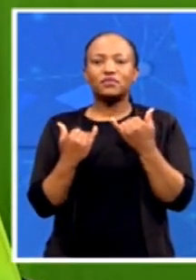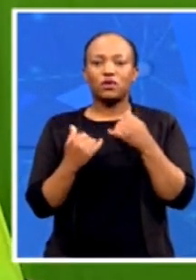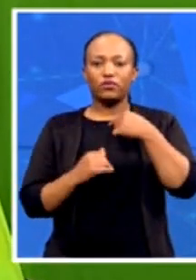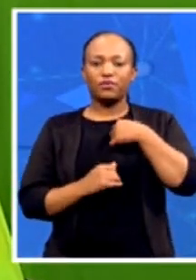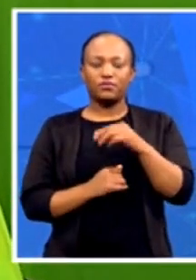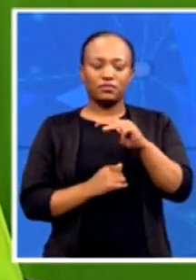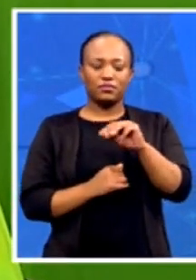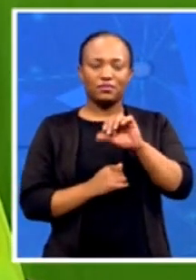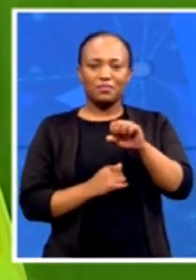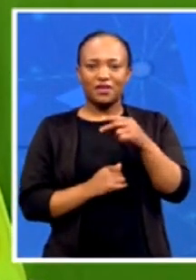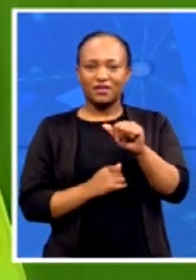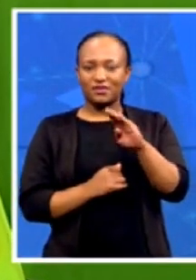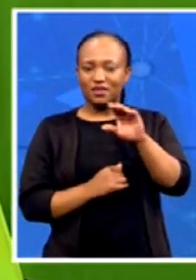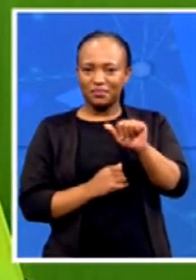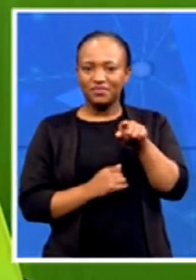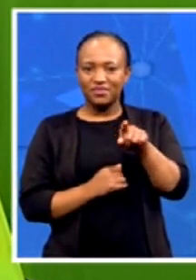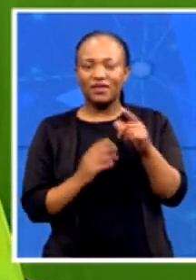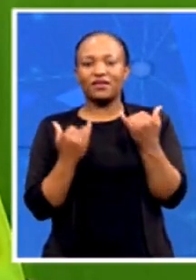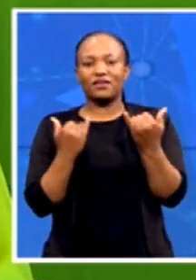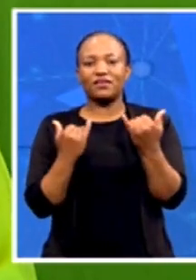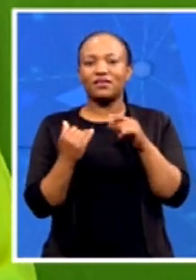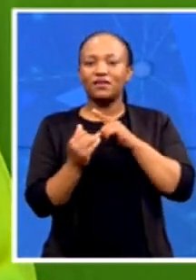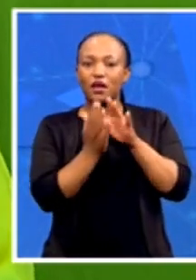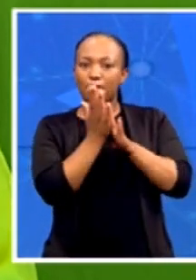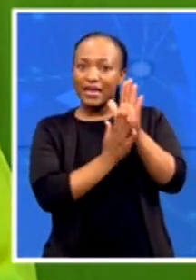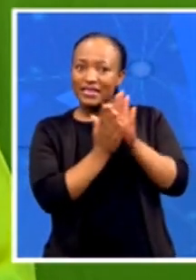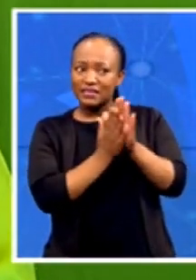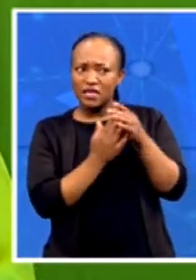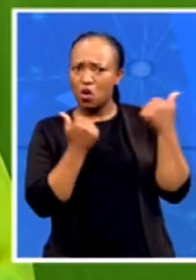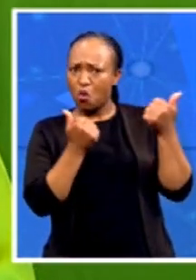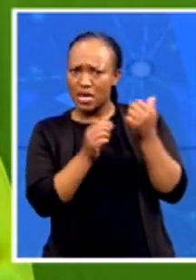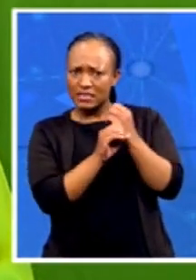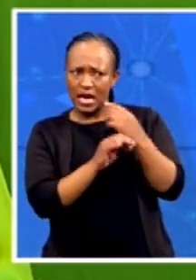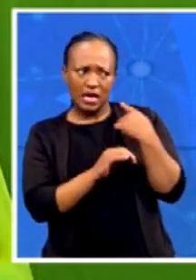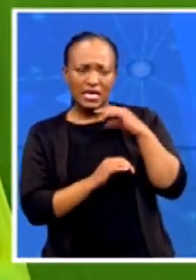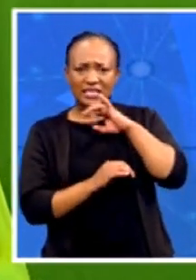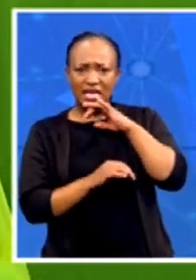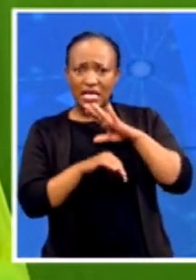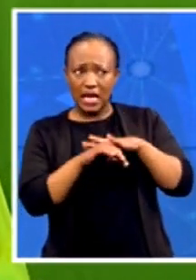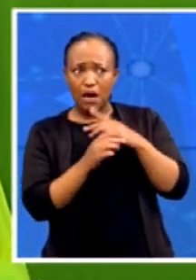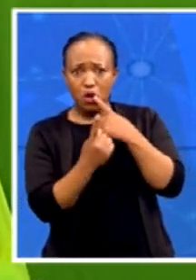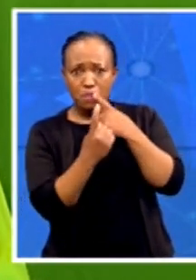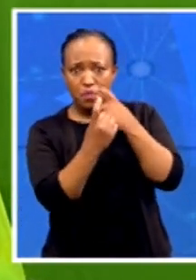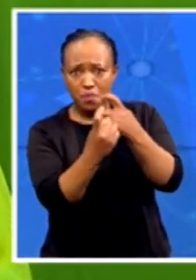there was no printing that had begun on Saturday when we brought this matter to the attention of the IEC.